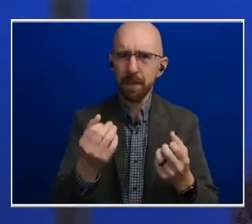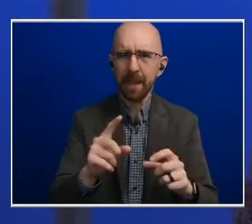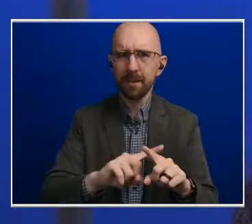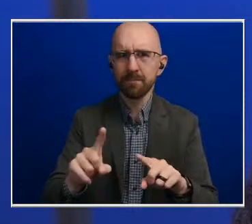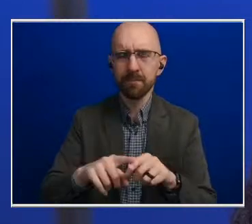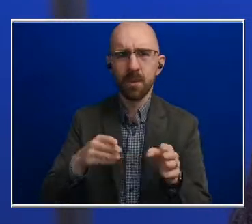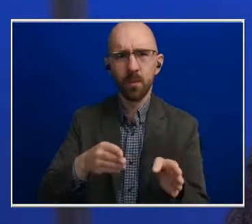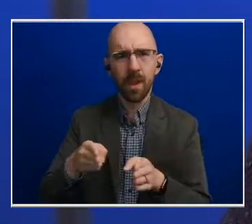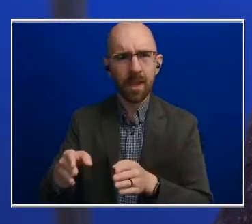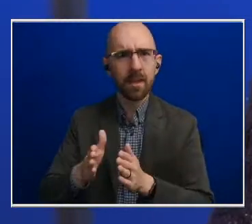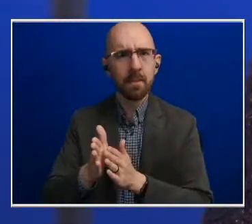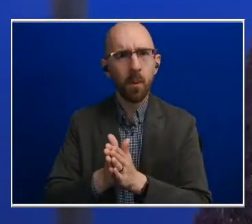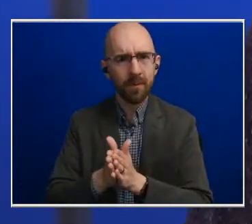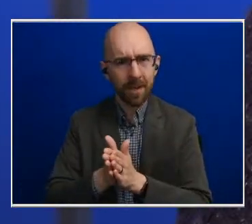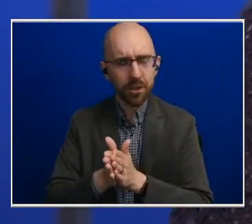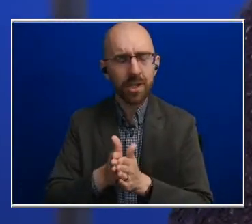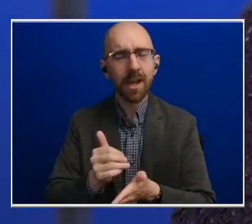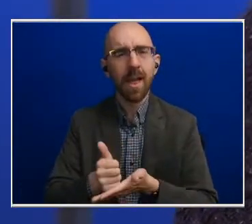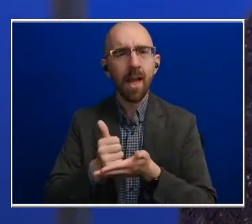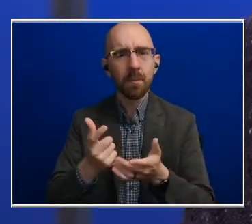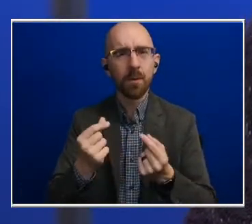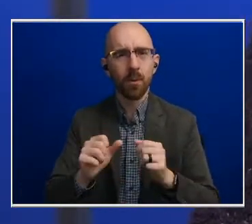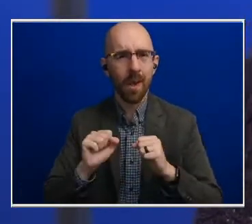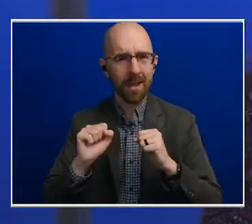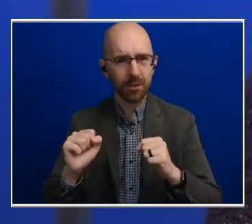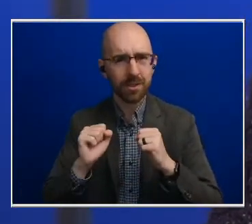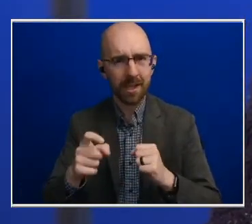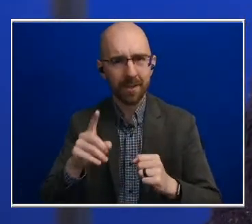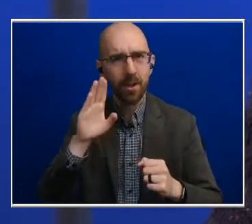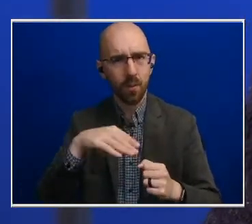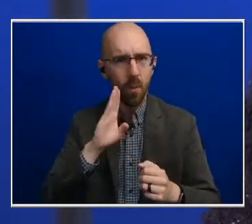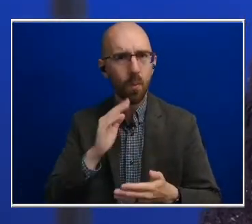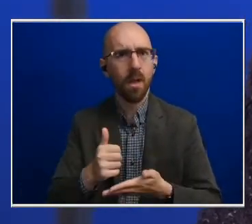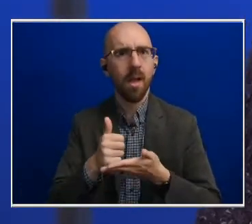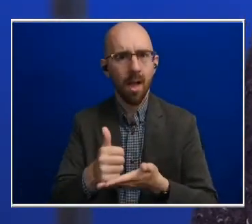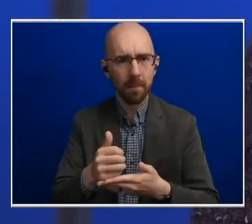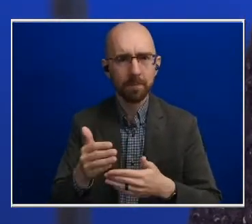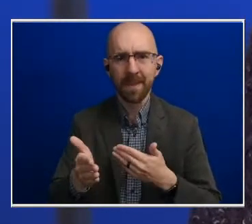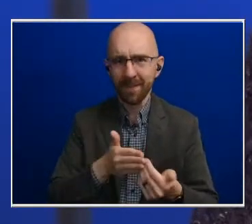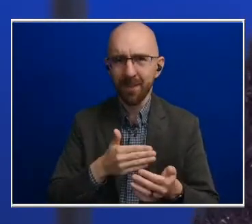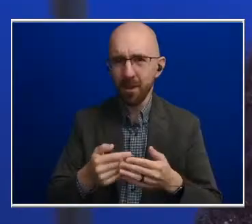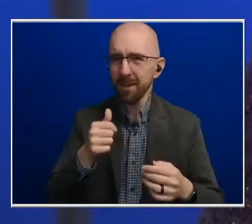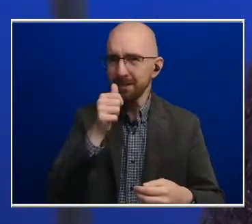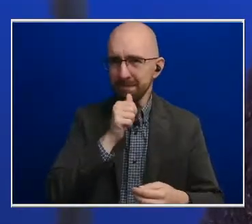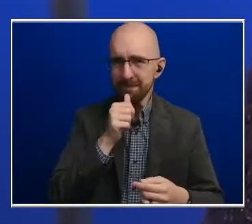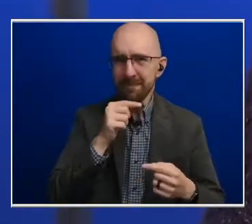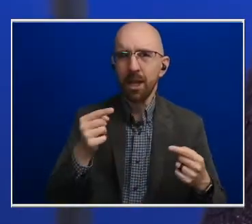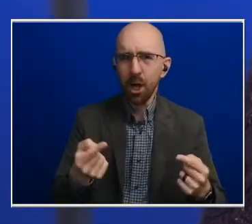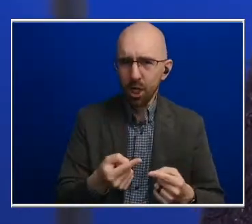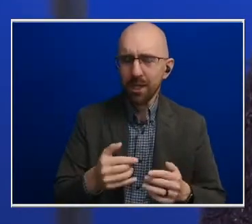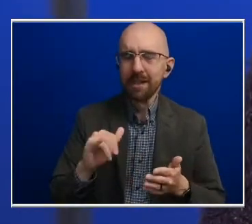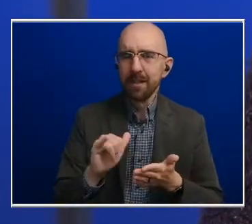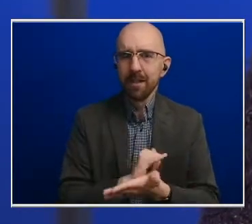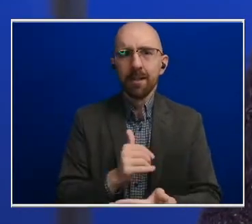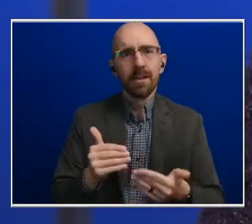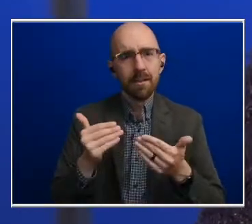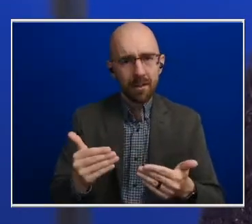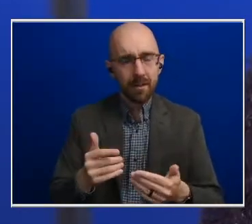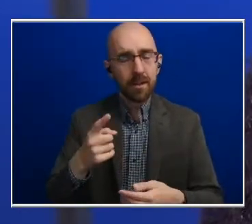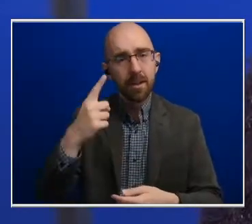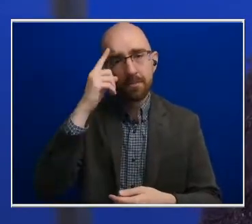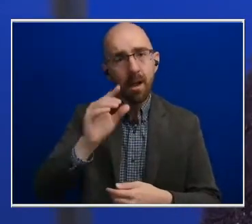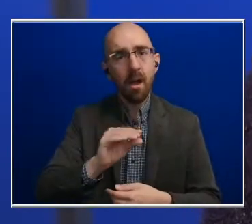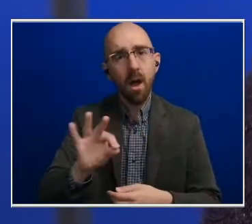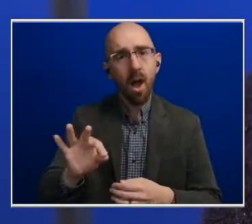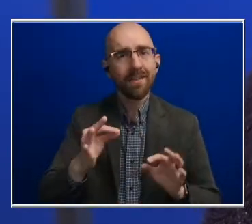motivation to help them do the exercise that they know will help them, even though it hurts. They're using it for a distraction. When they're